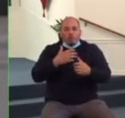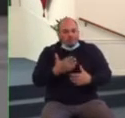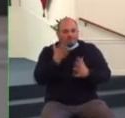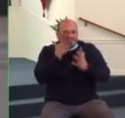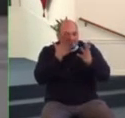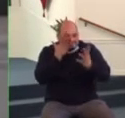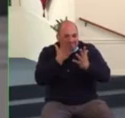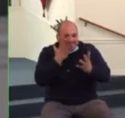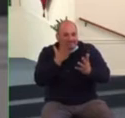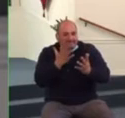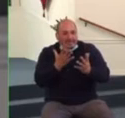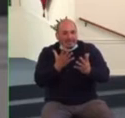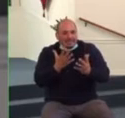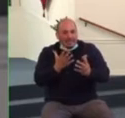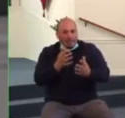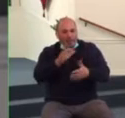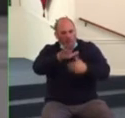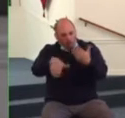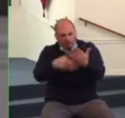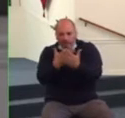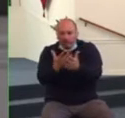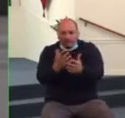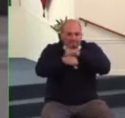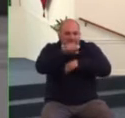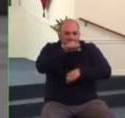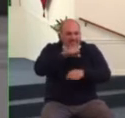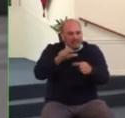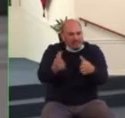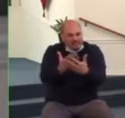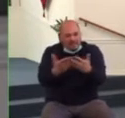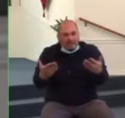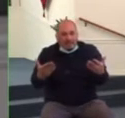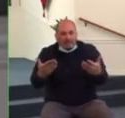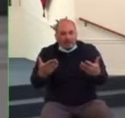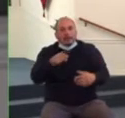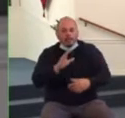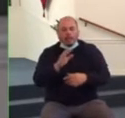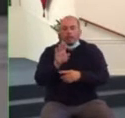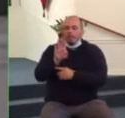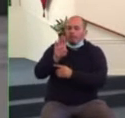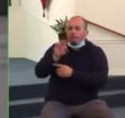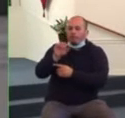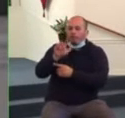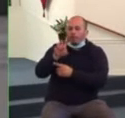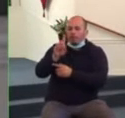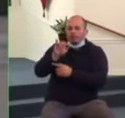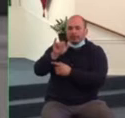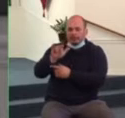again. And He will not come in weakness, but in divine glory.